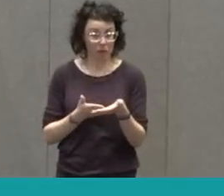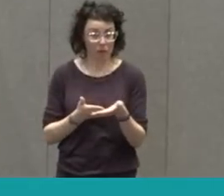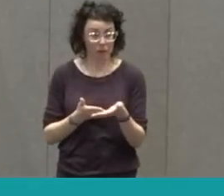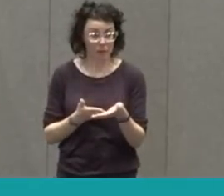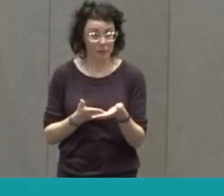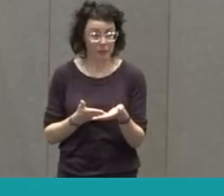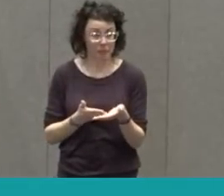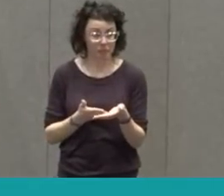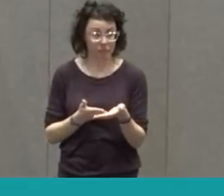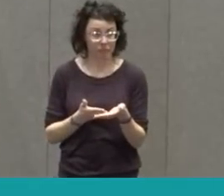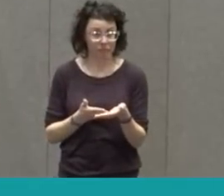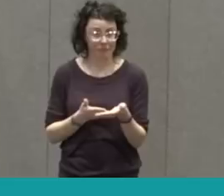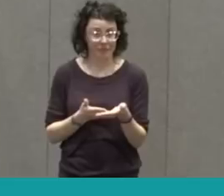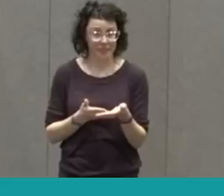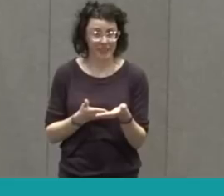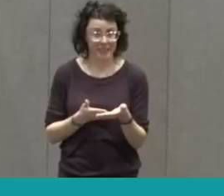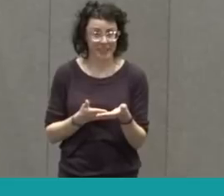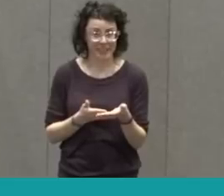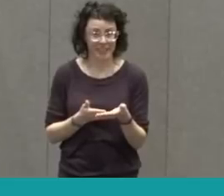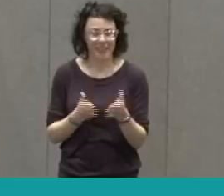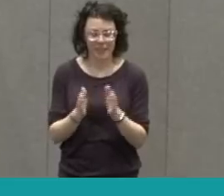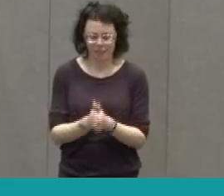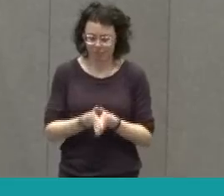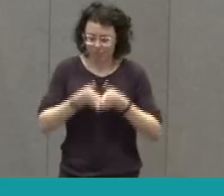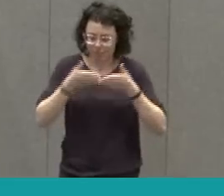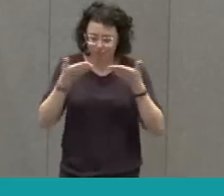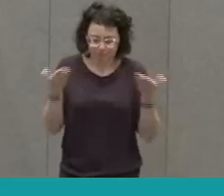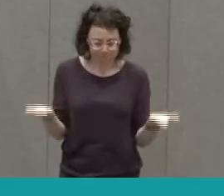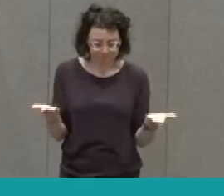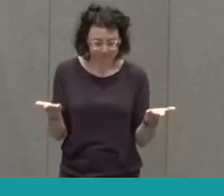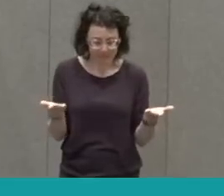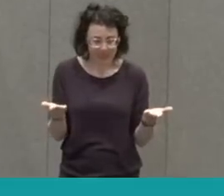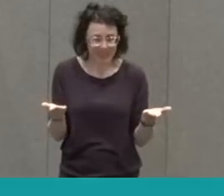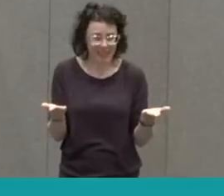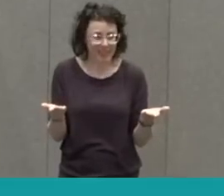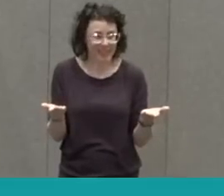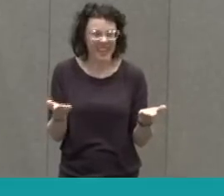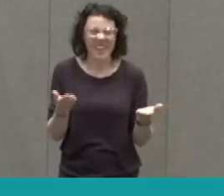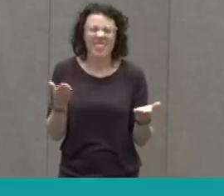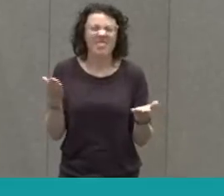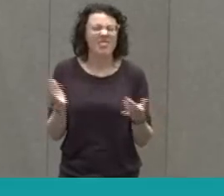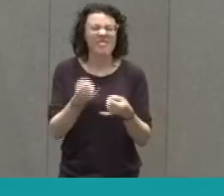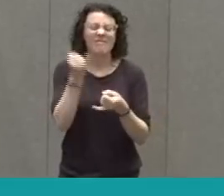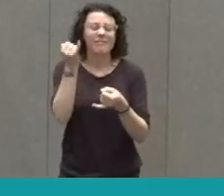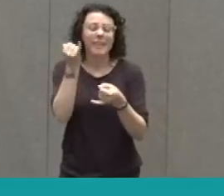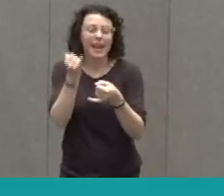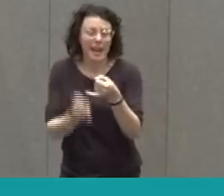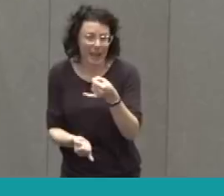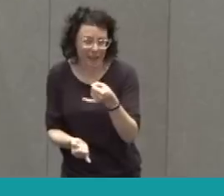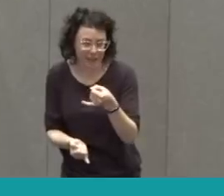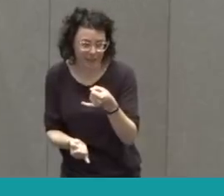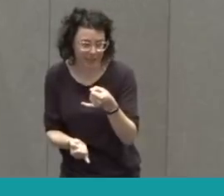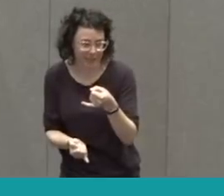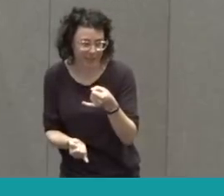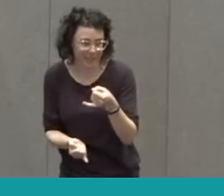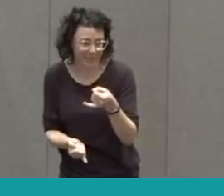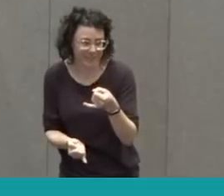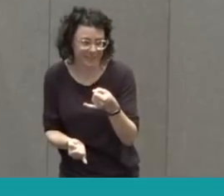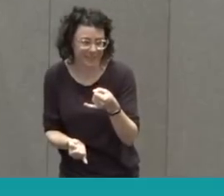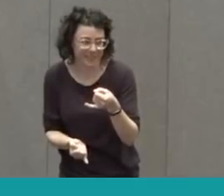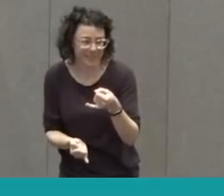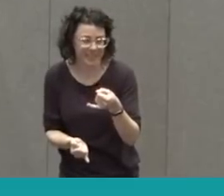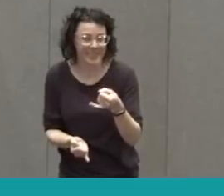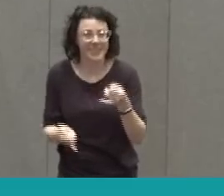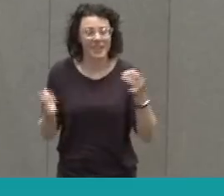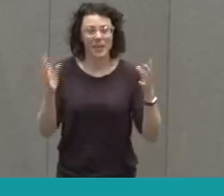when we look at this, we talk about at the very bottom, the very end of it, this part right here, where they're singing